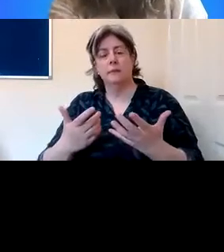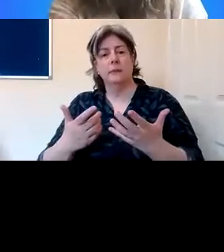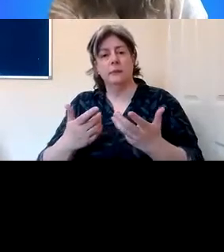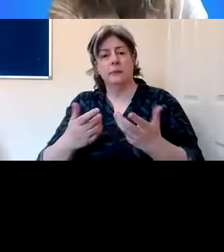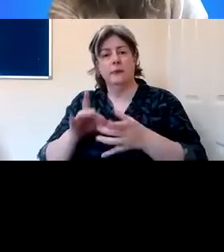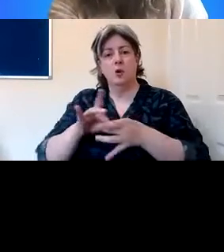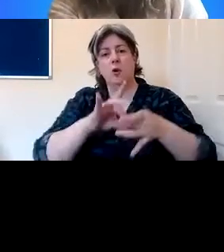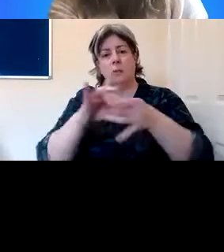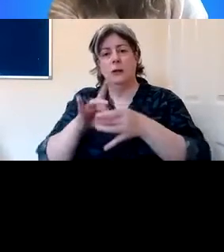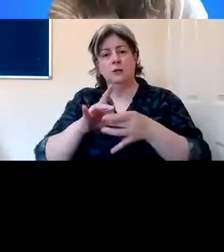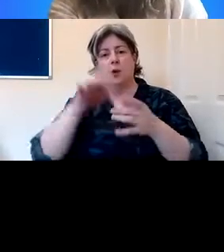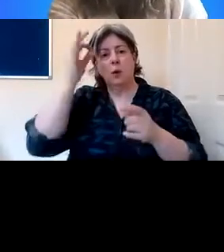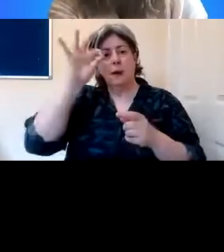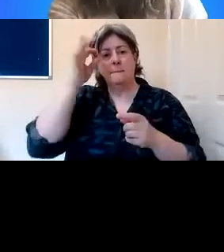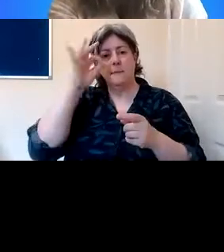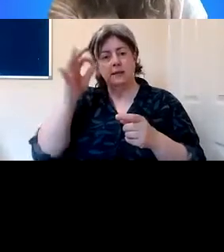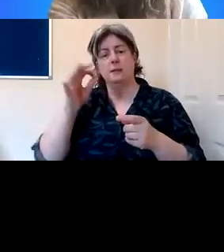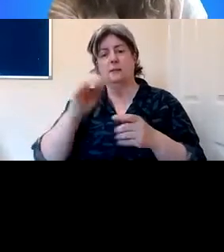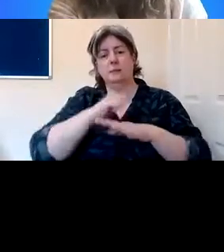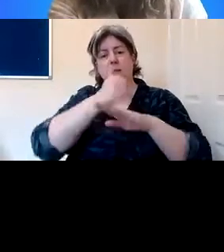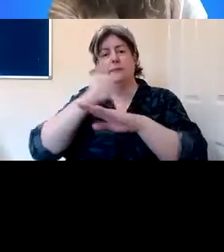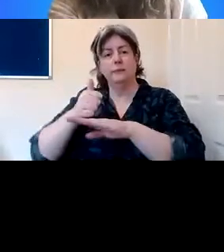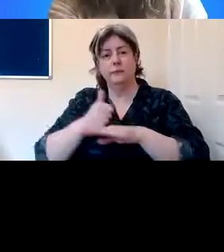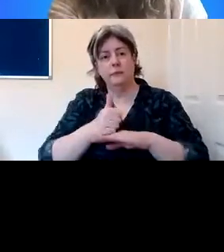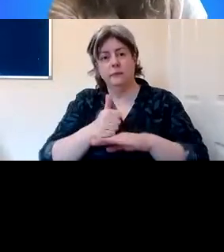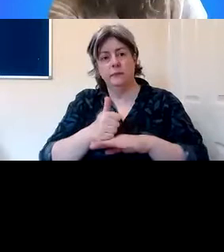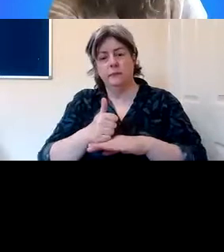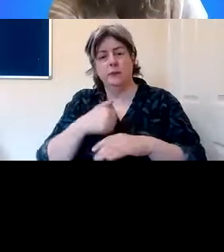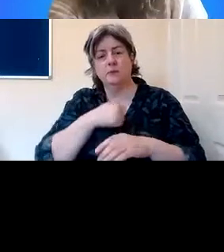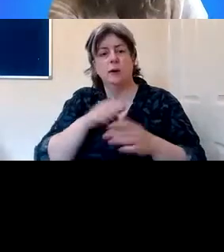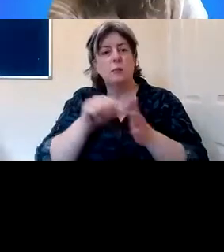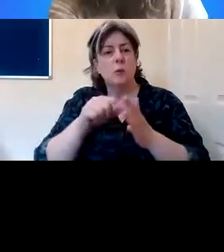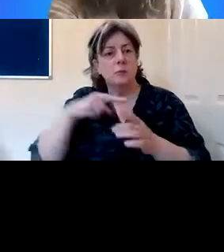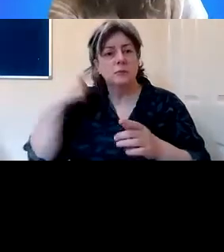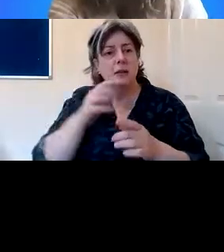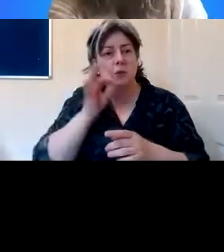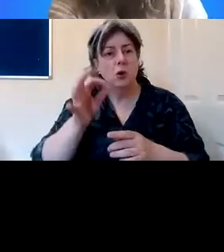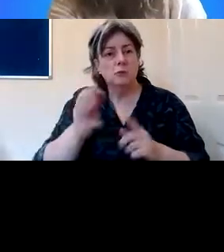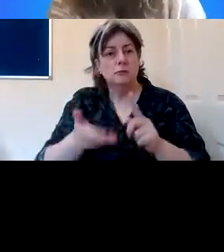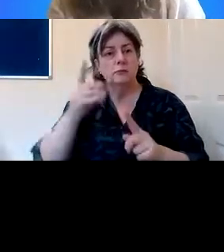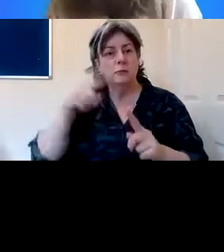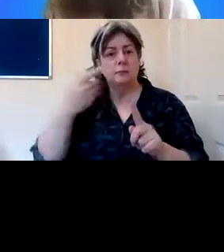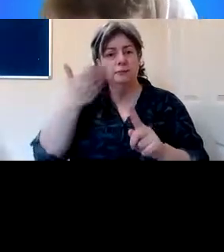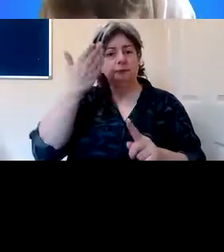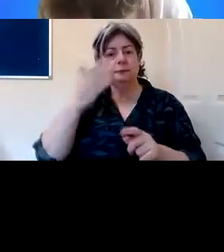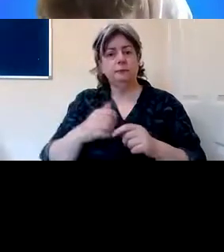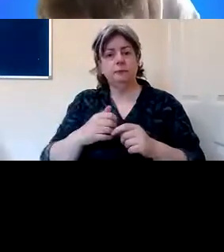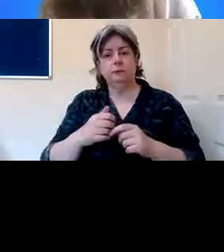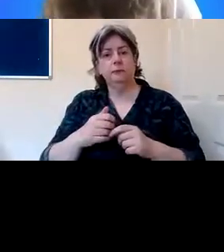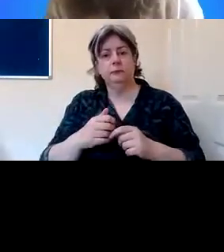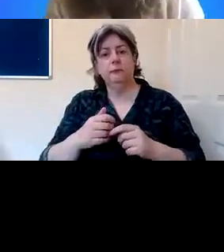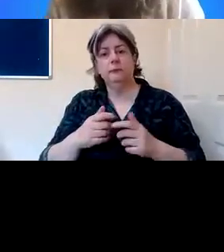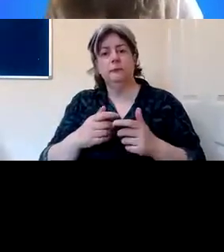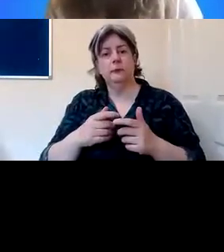are coming in. These are effectively going to be large county councils in all but name. Over some facilities, they will